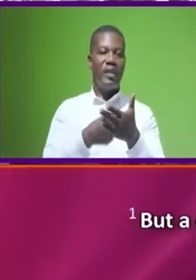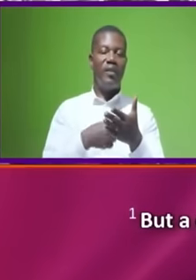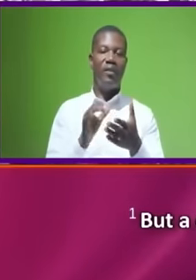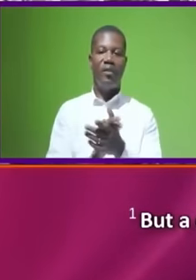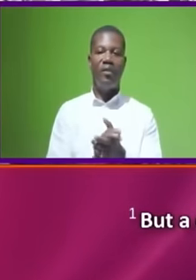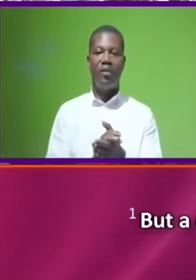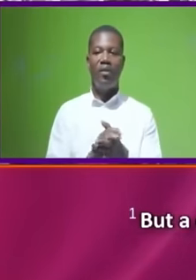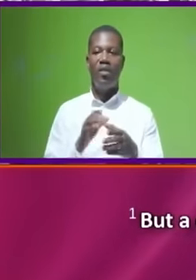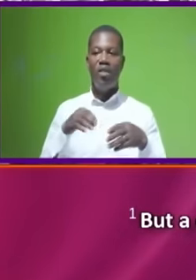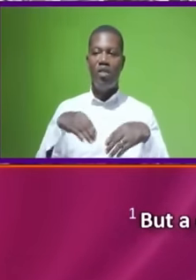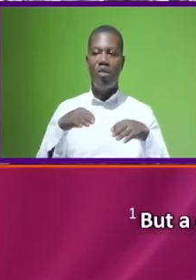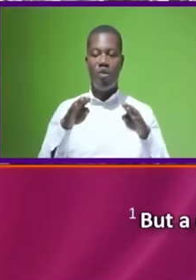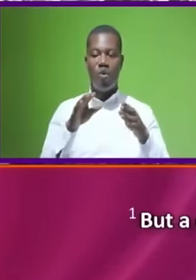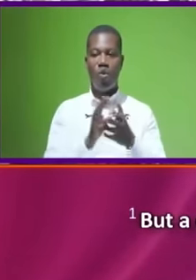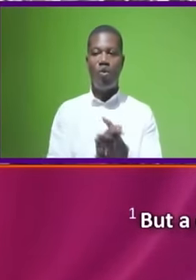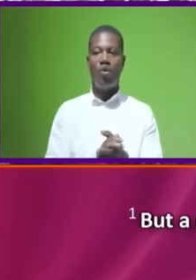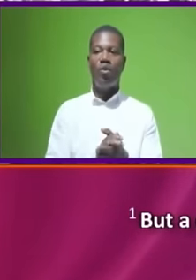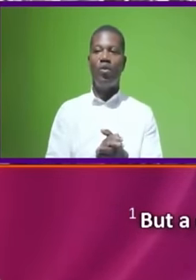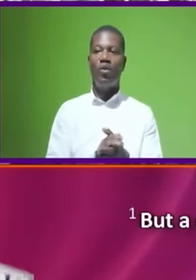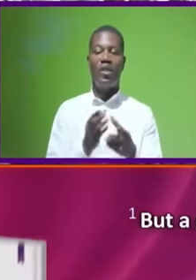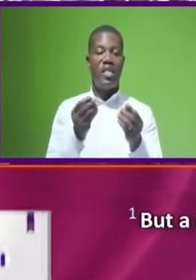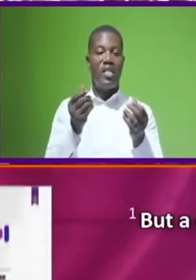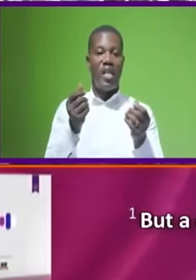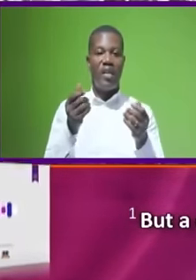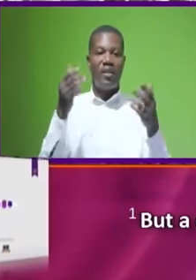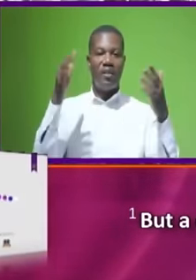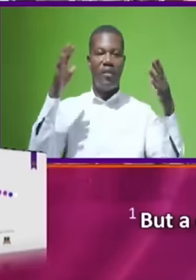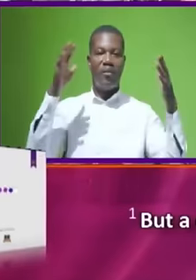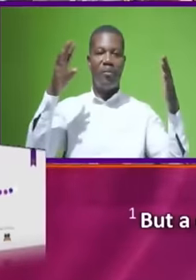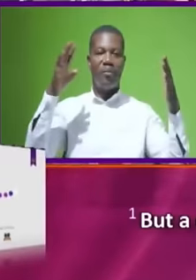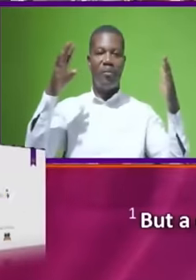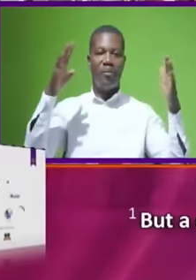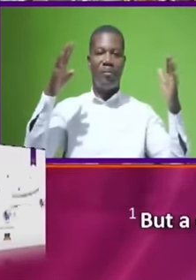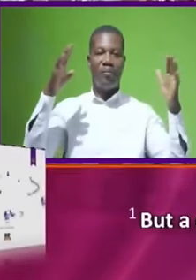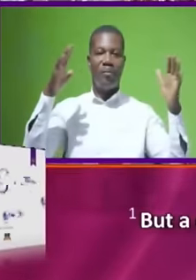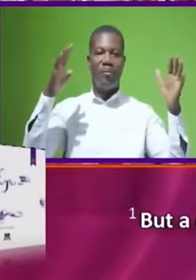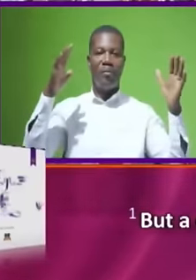a possession. Bon sem can see pa.